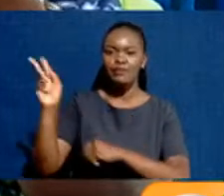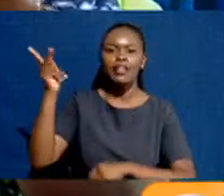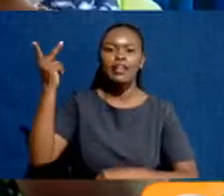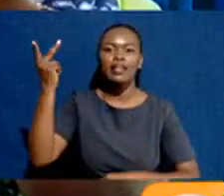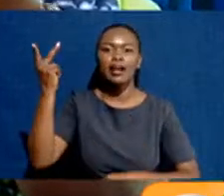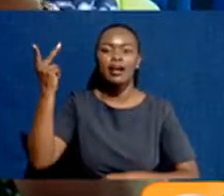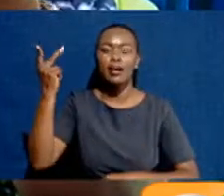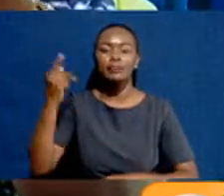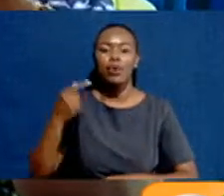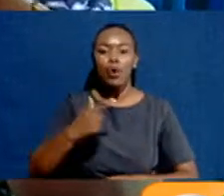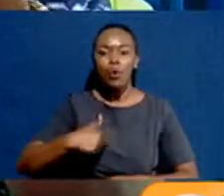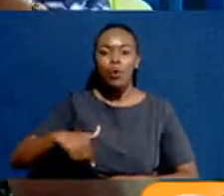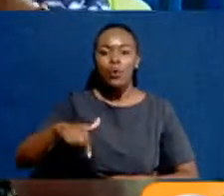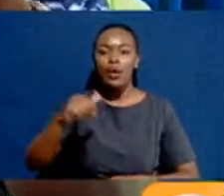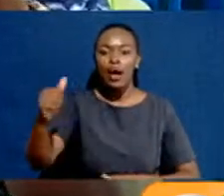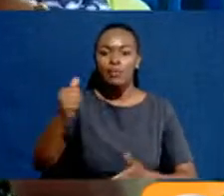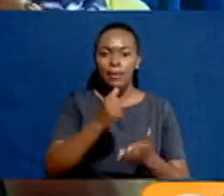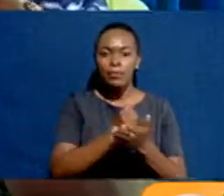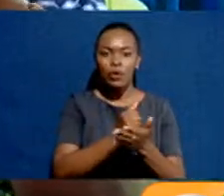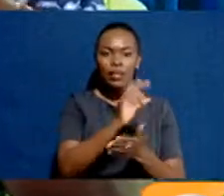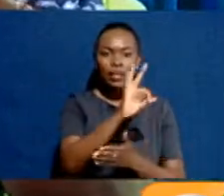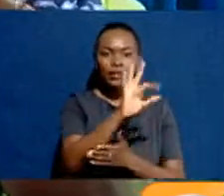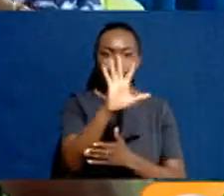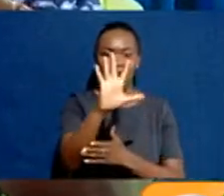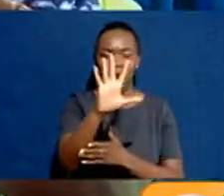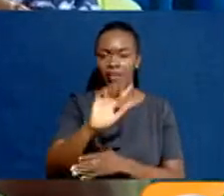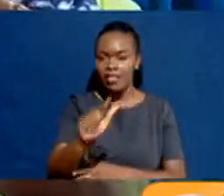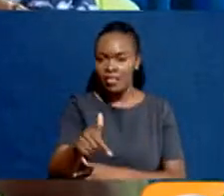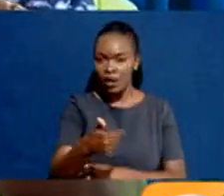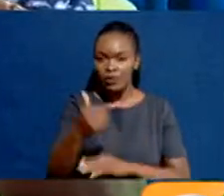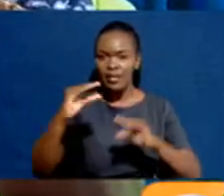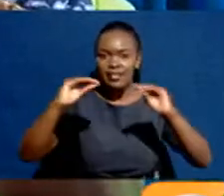have employed 35,000 teachers